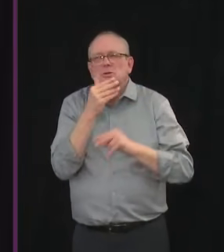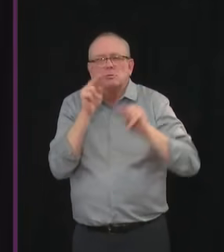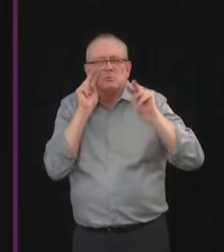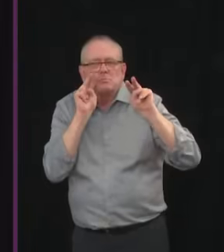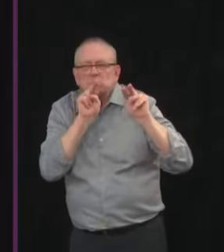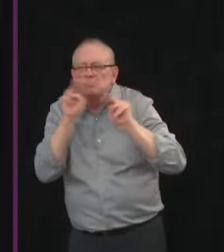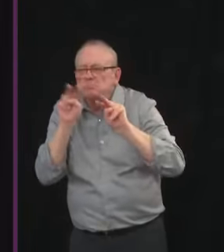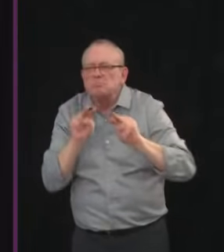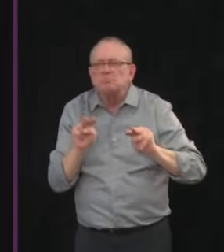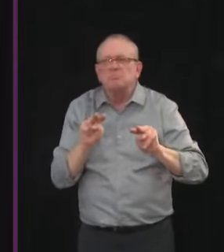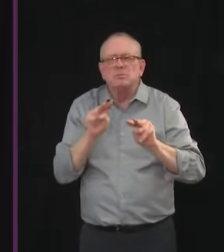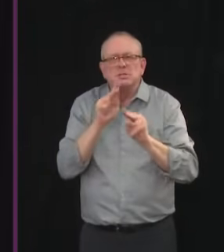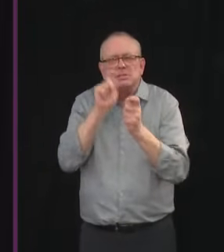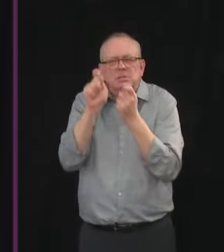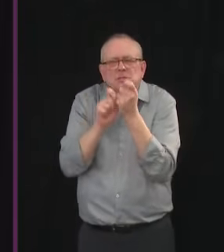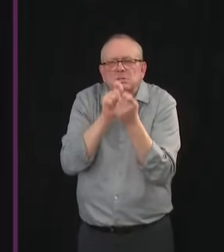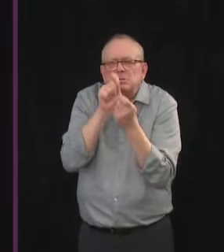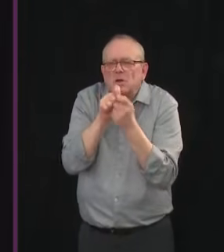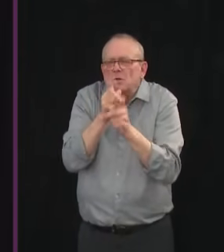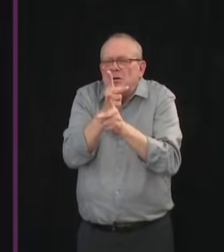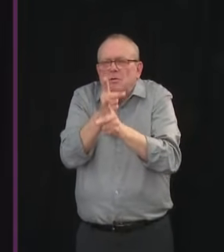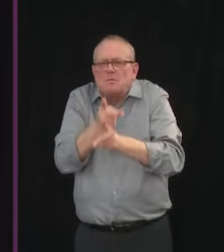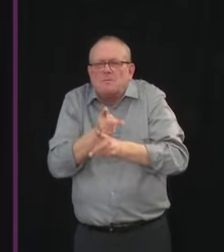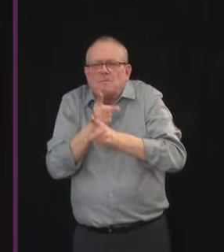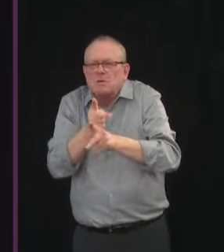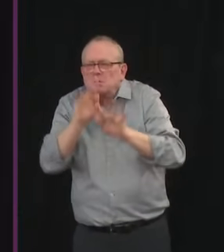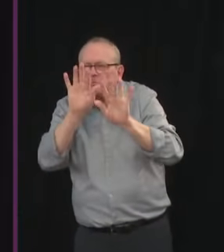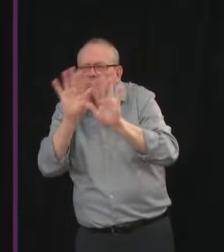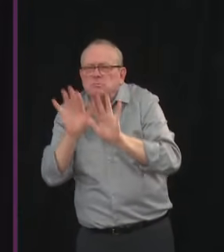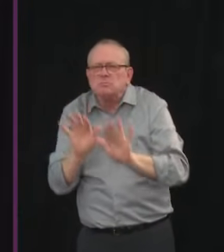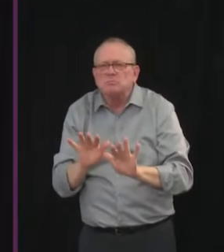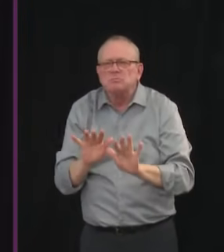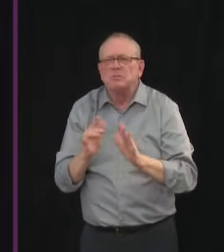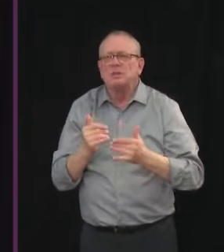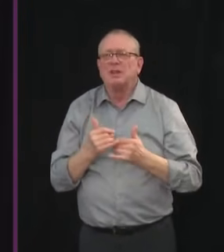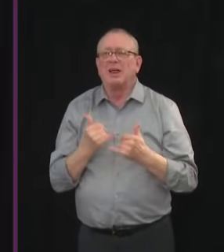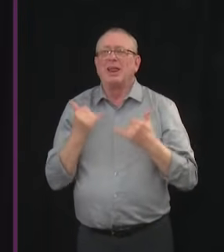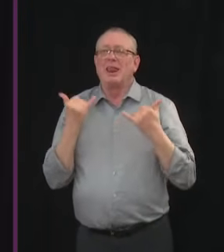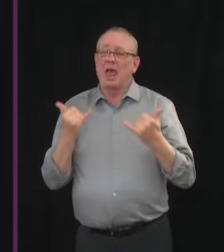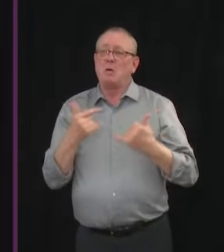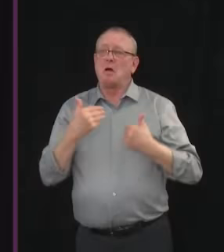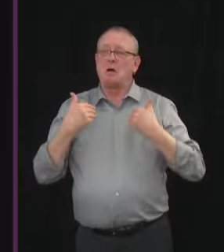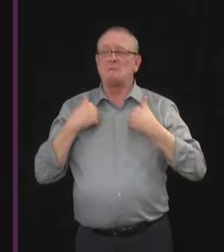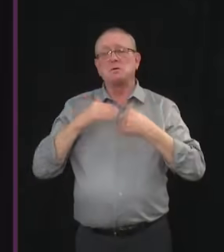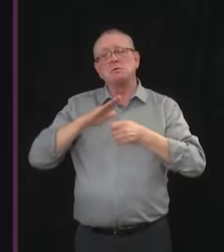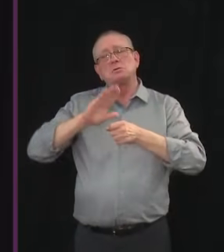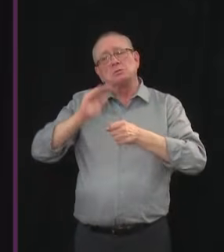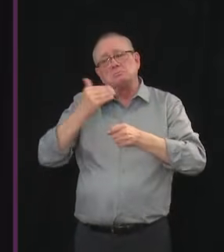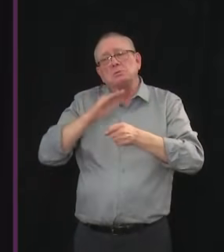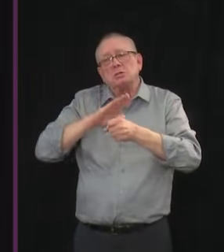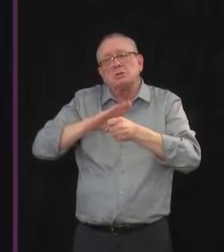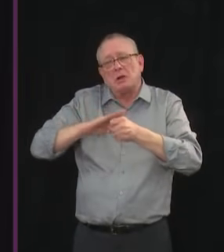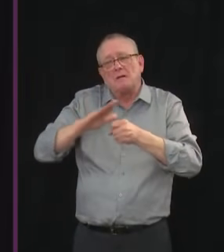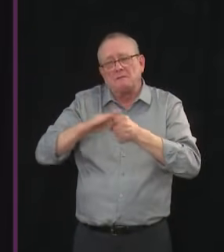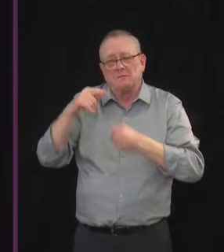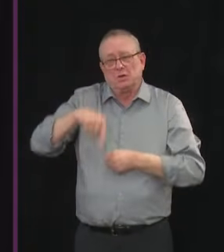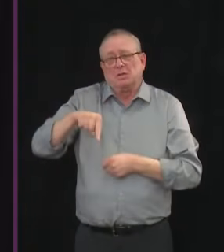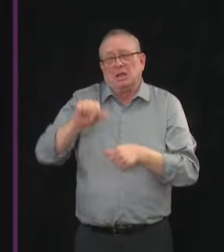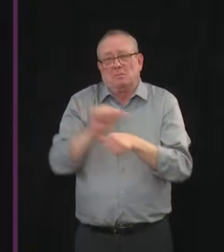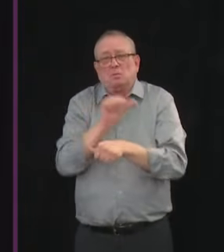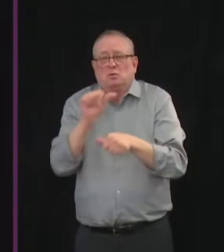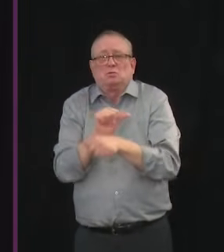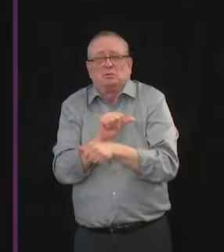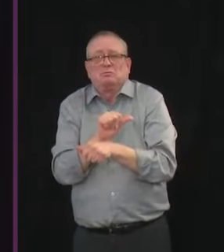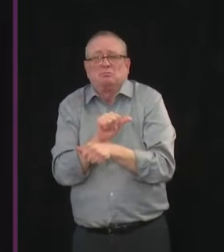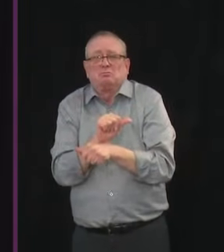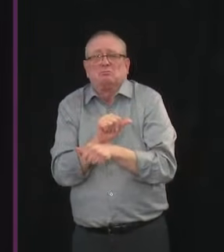tell you is that at the moment, it does seem like we have enough vaccine in hand, as well as what's been